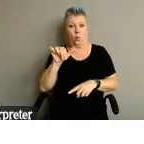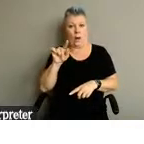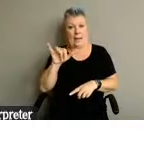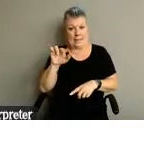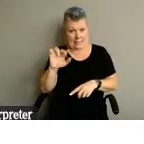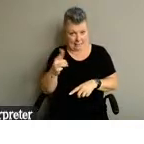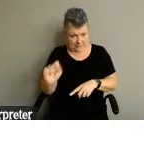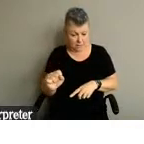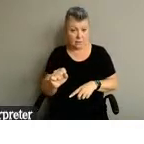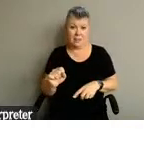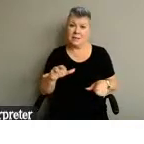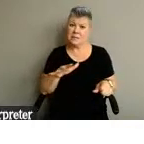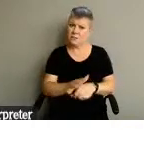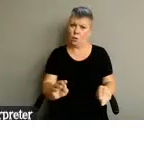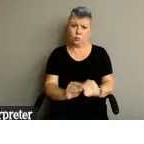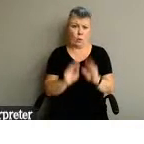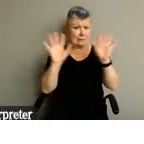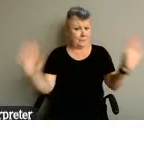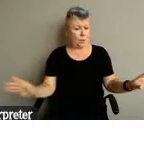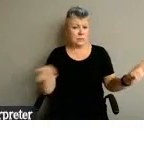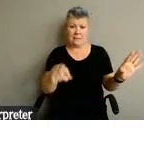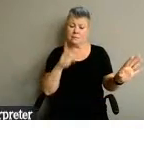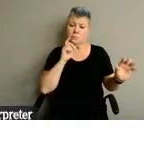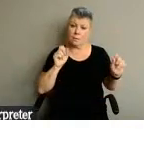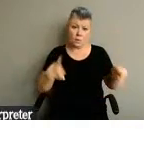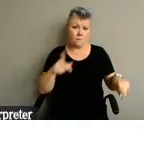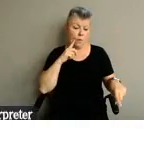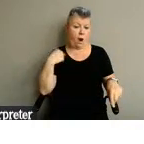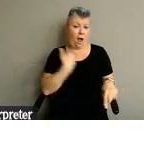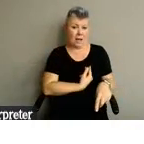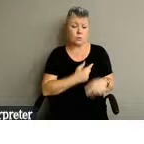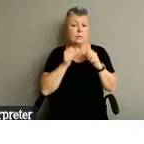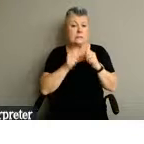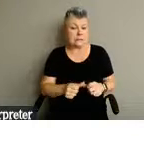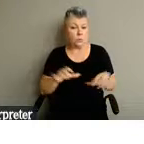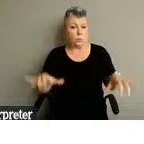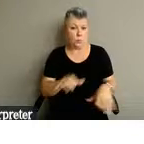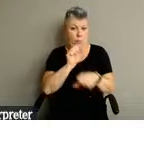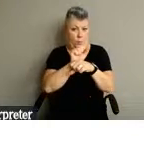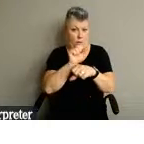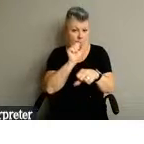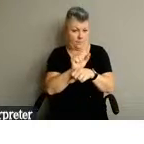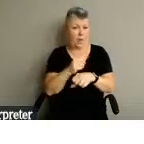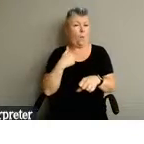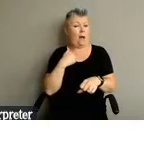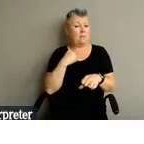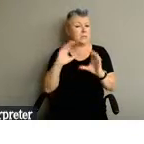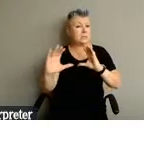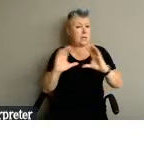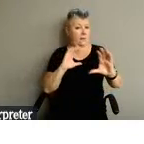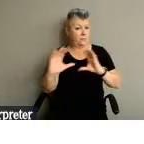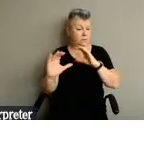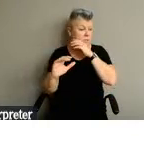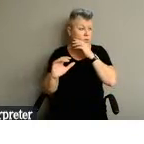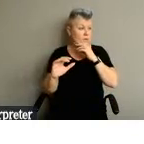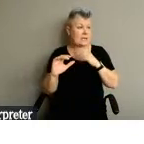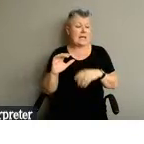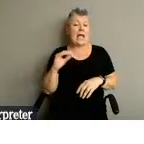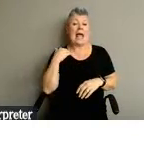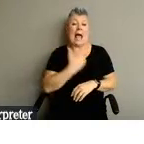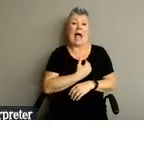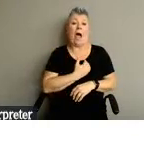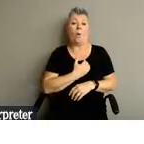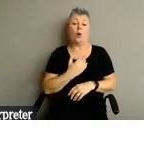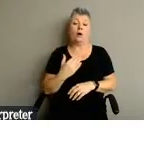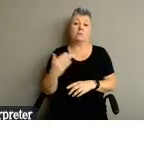full transparency. These are opportunities for us to continue to do the work. We do have these conversations in our superintendent